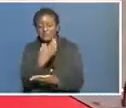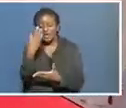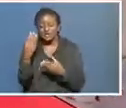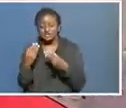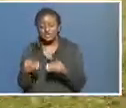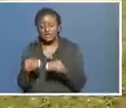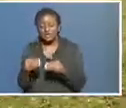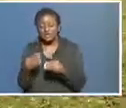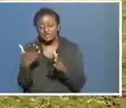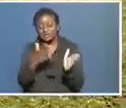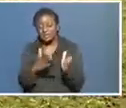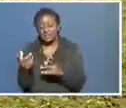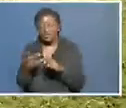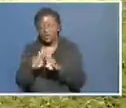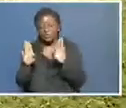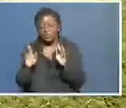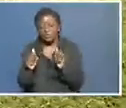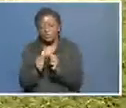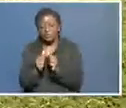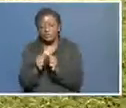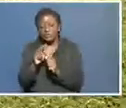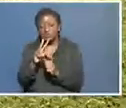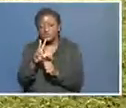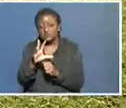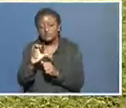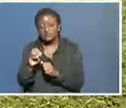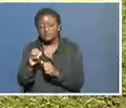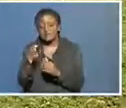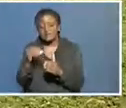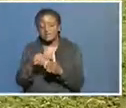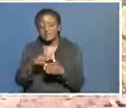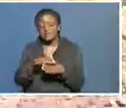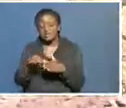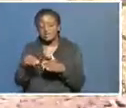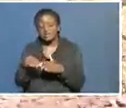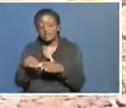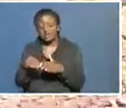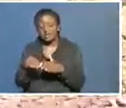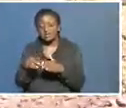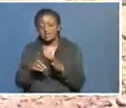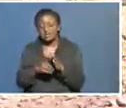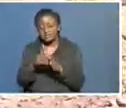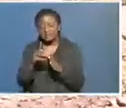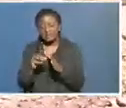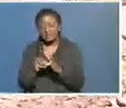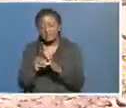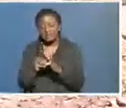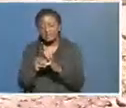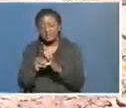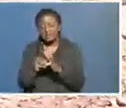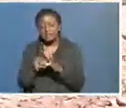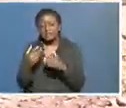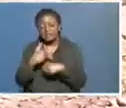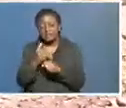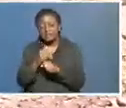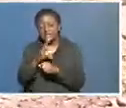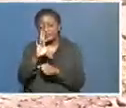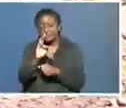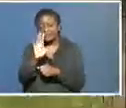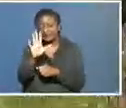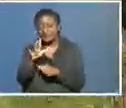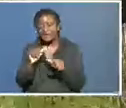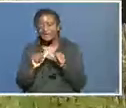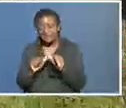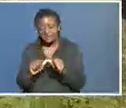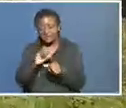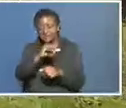more than $250 million Sterling Hurricane Hole development, employing 50 during construction and creating 75 permanent